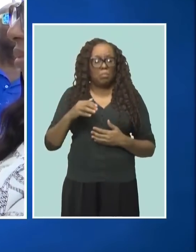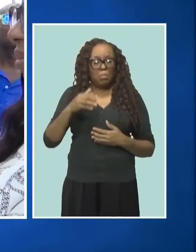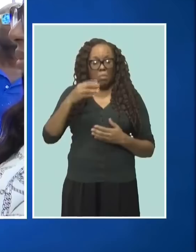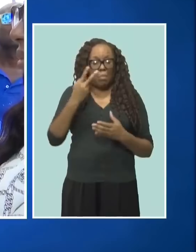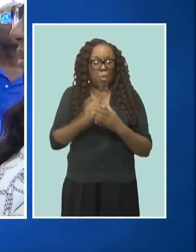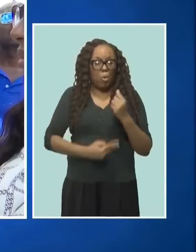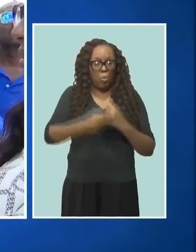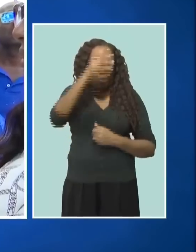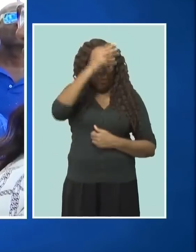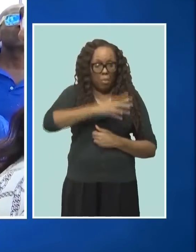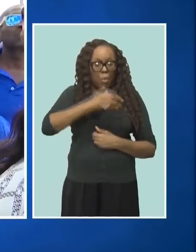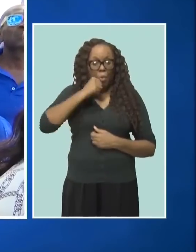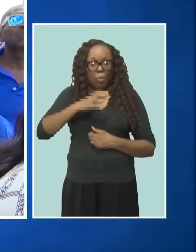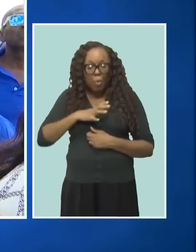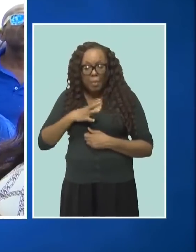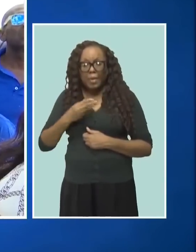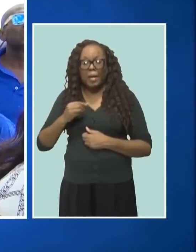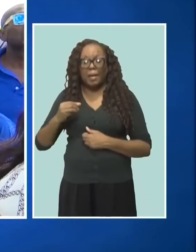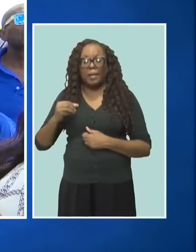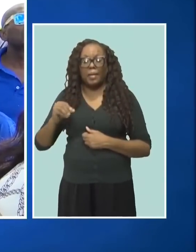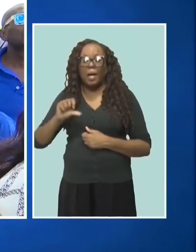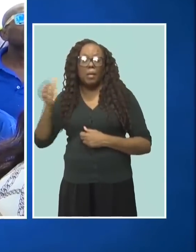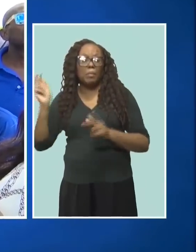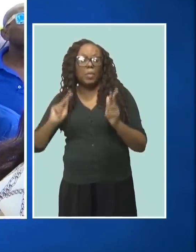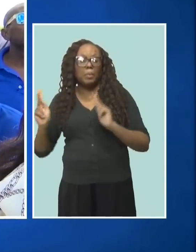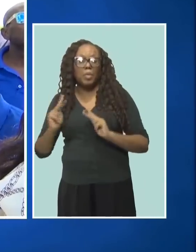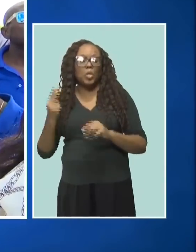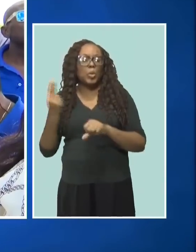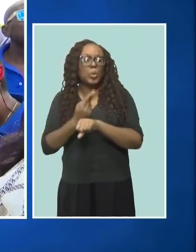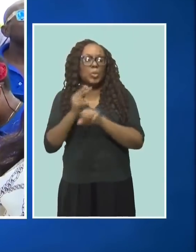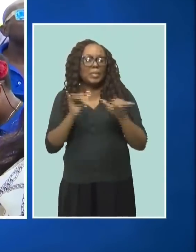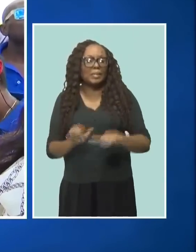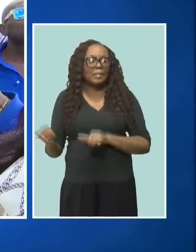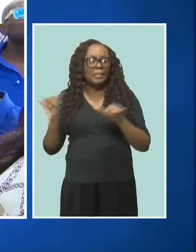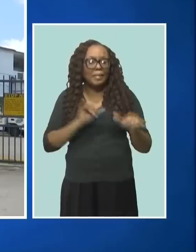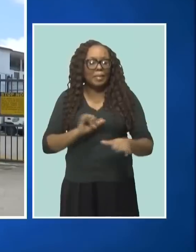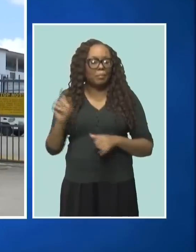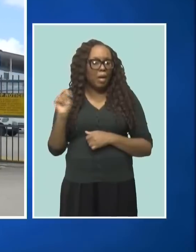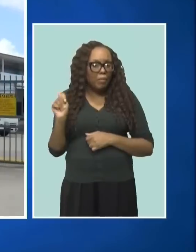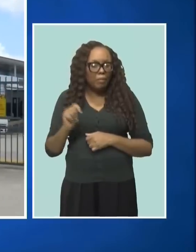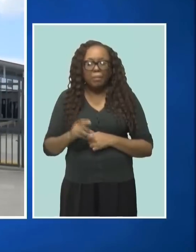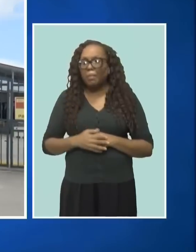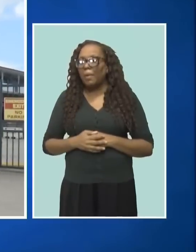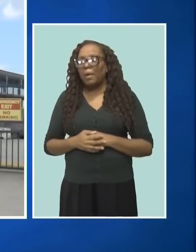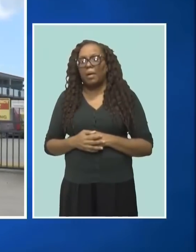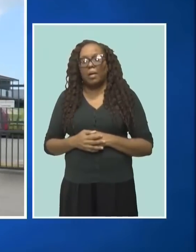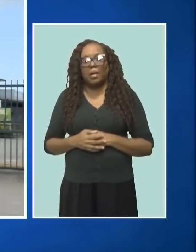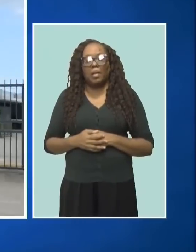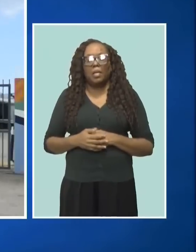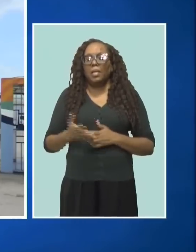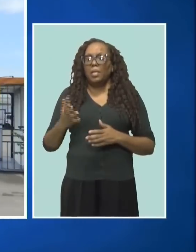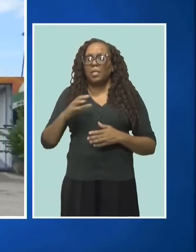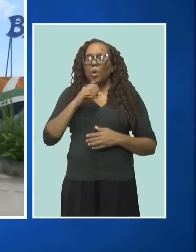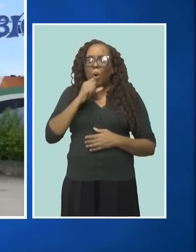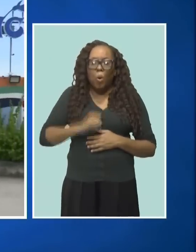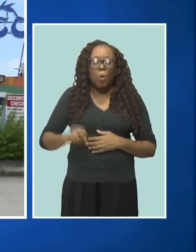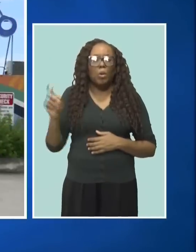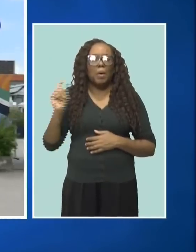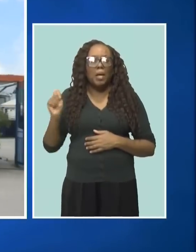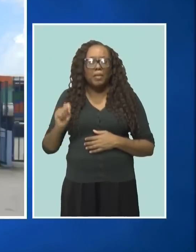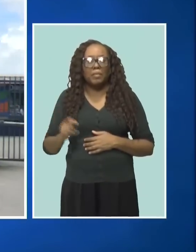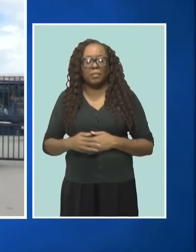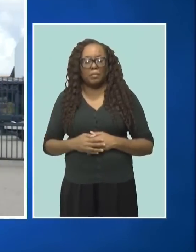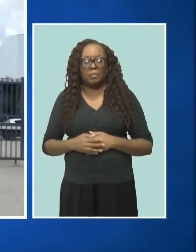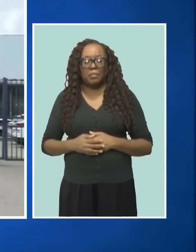and the public as well. There have not been updates done to these bathrooms in years. There has not been industrial cleaning done